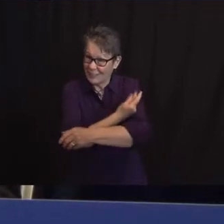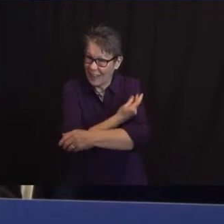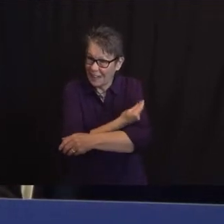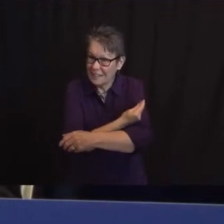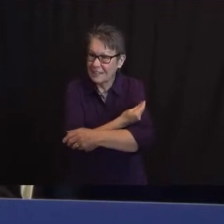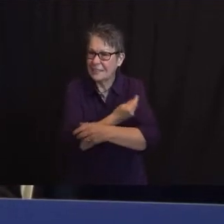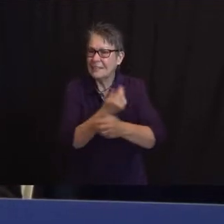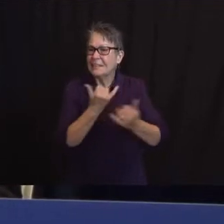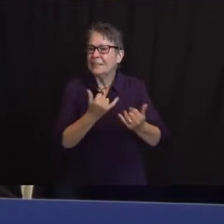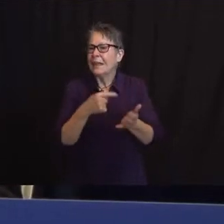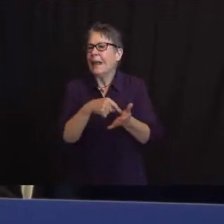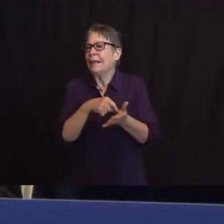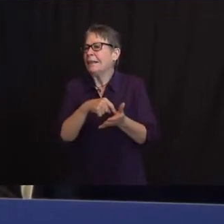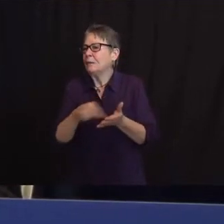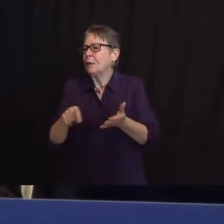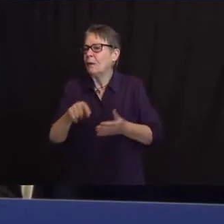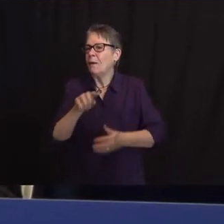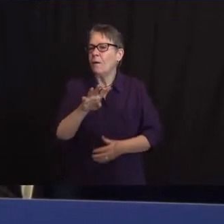expect about